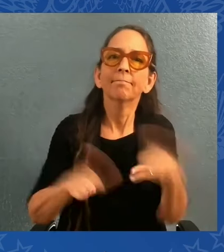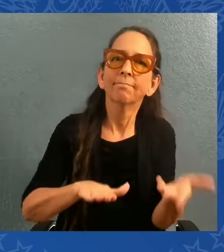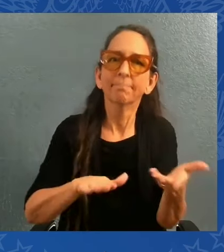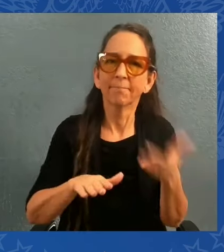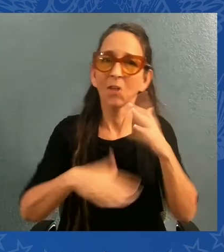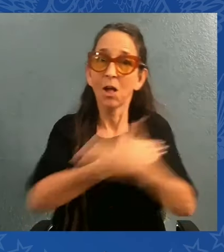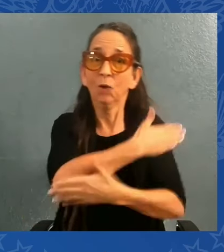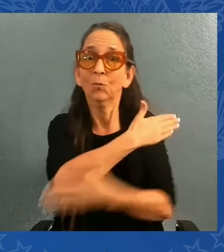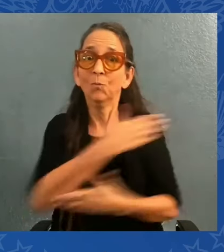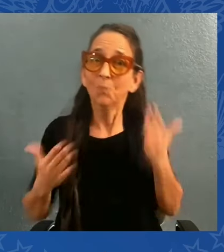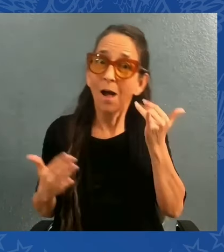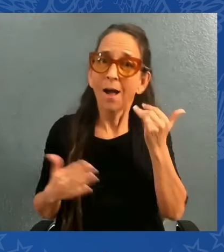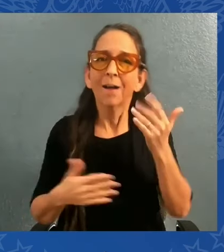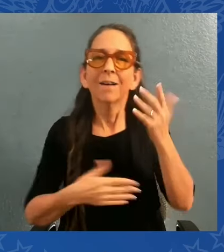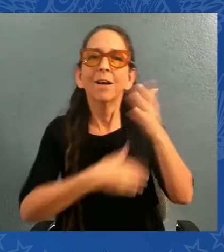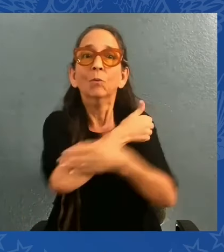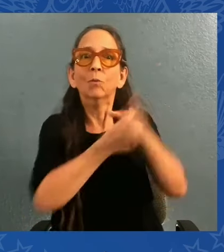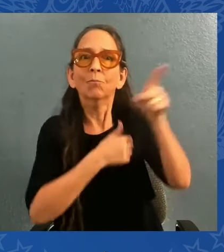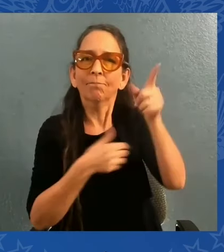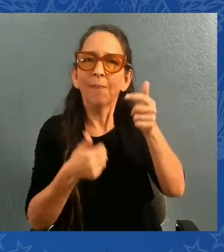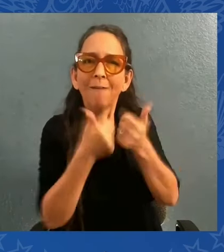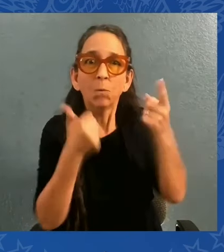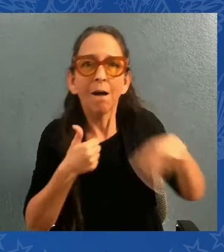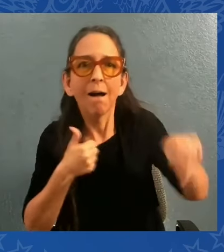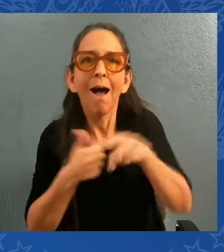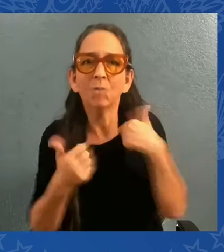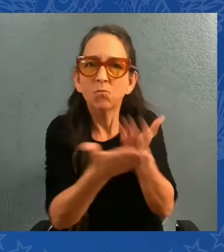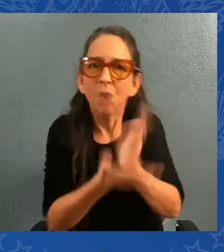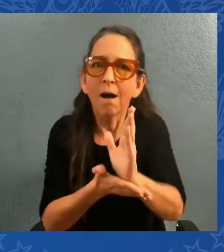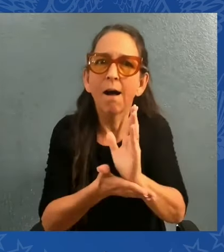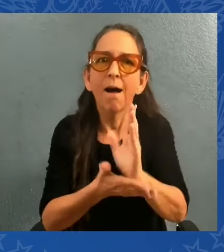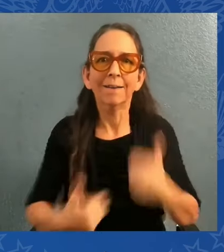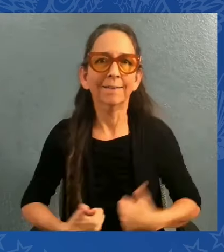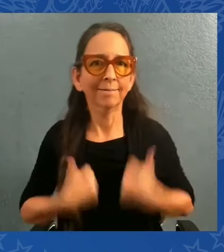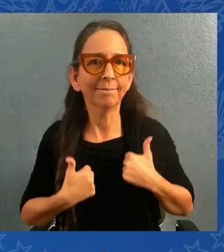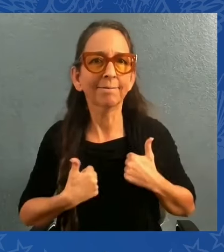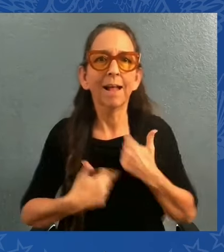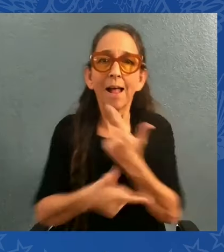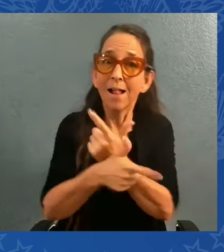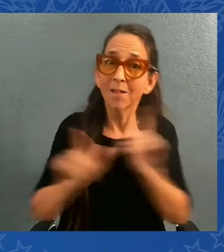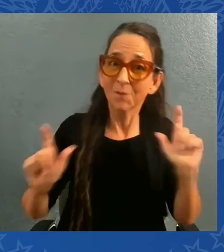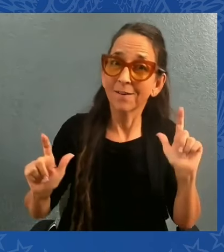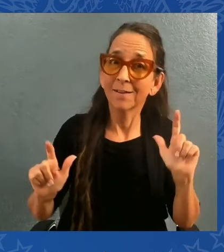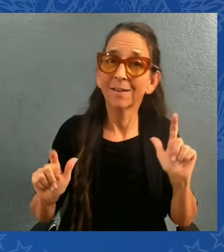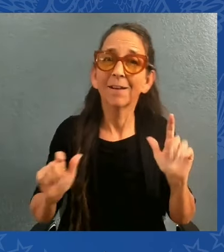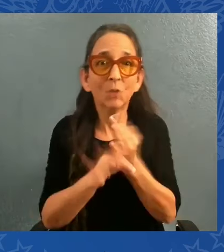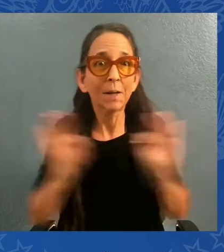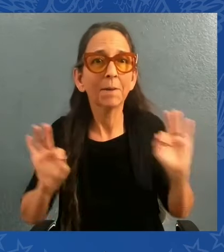rights, life, liberty, pursuit of happiness. And I'll never